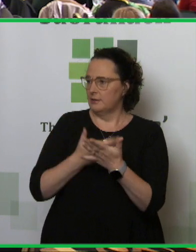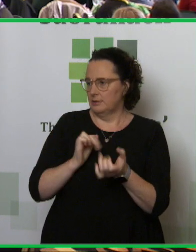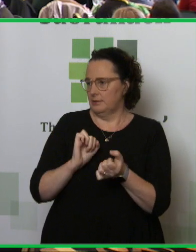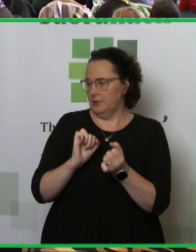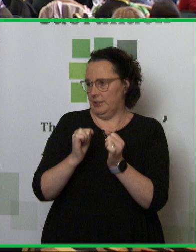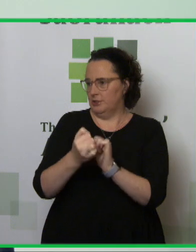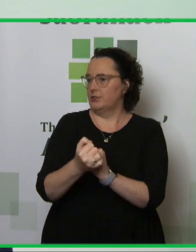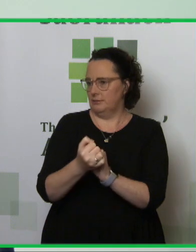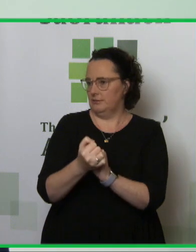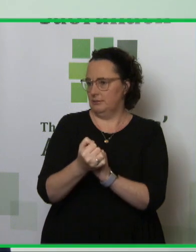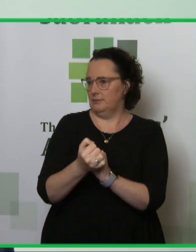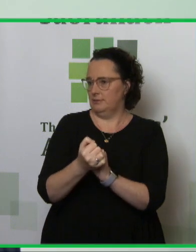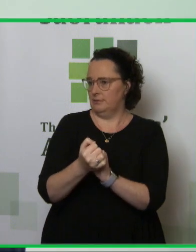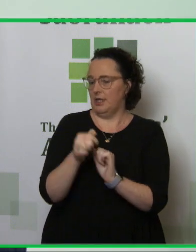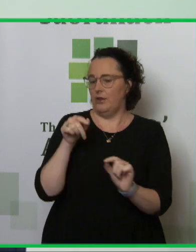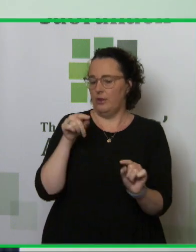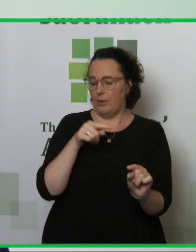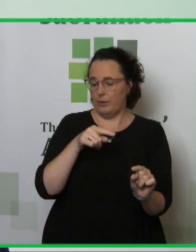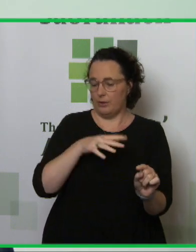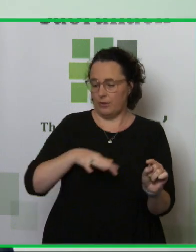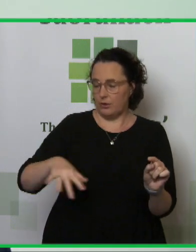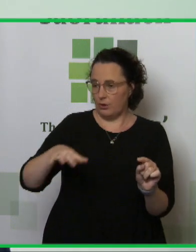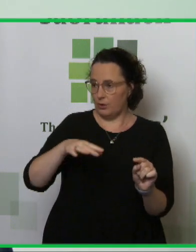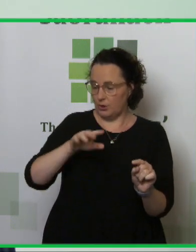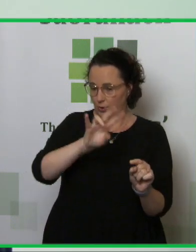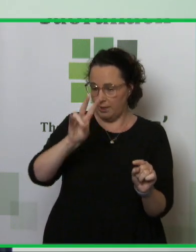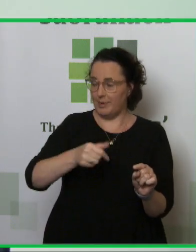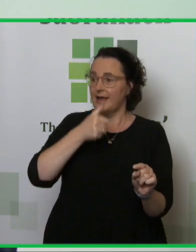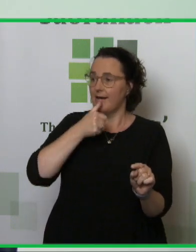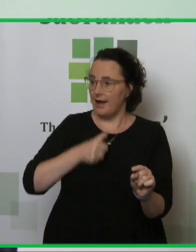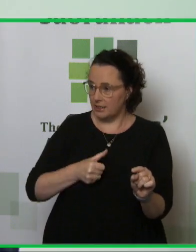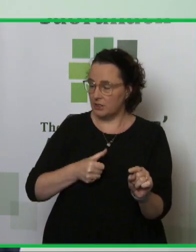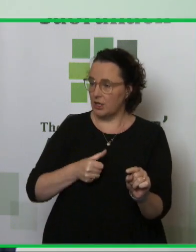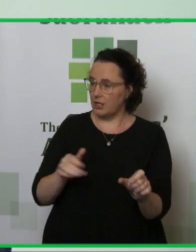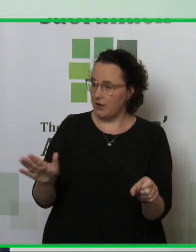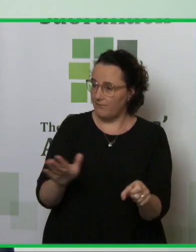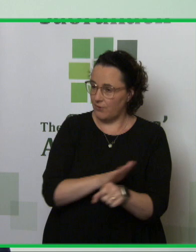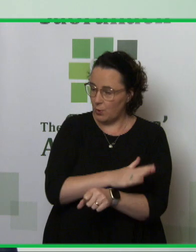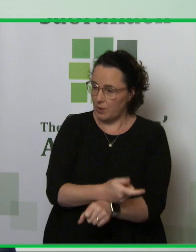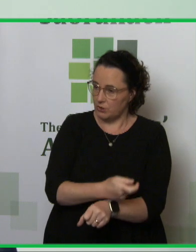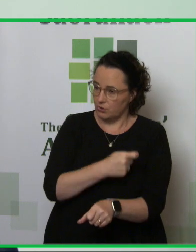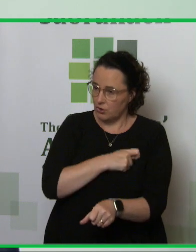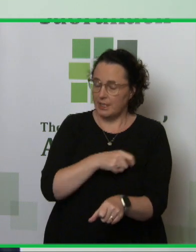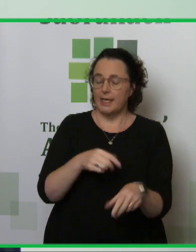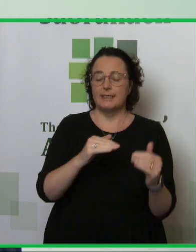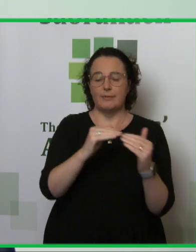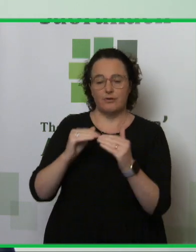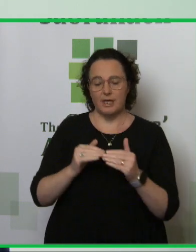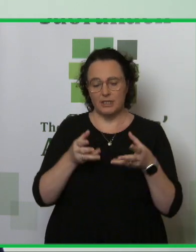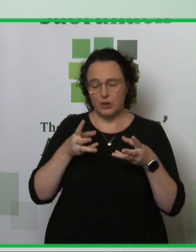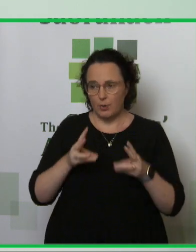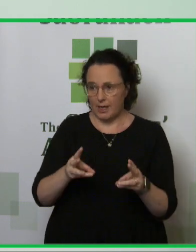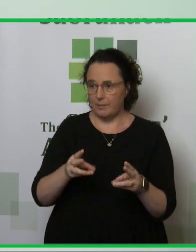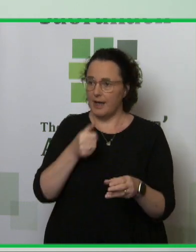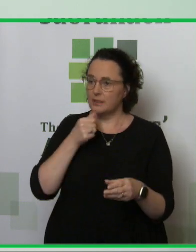questions that will be answered in a thoroughly democratic way by you, the members, over the course of today and tomorrow. So I'm really